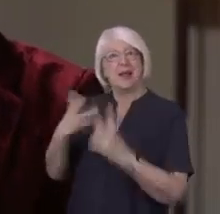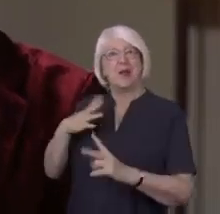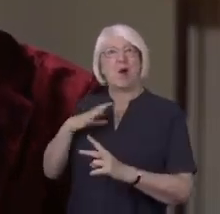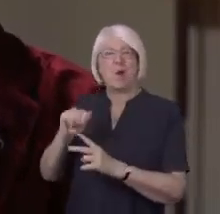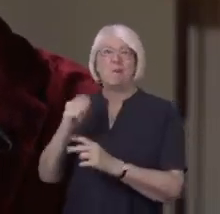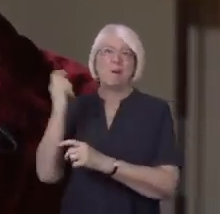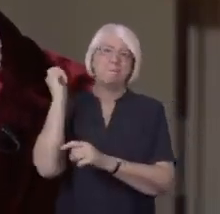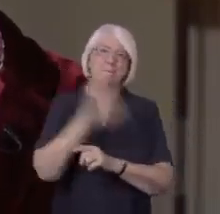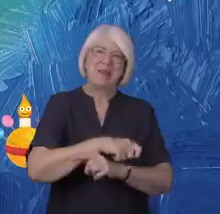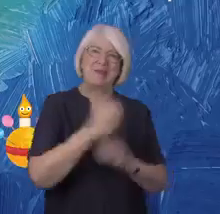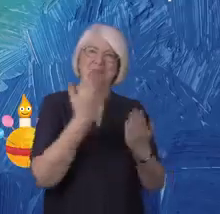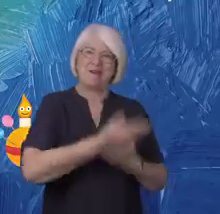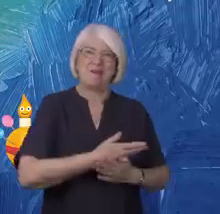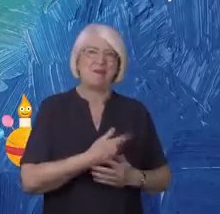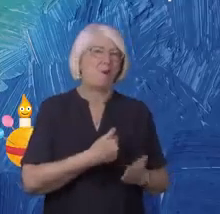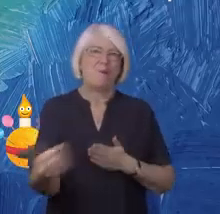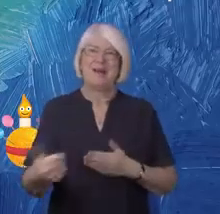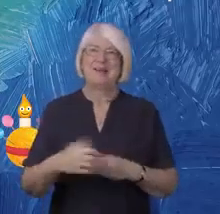overcomes darkness.